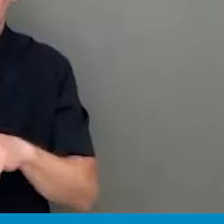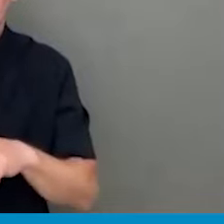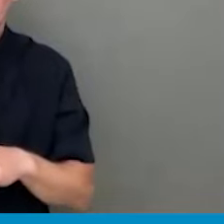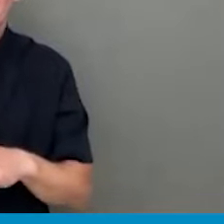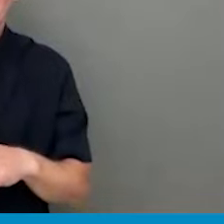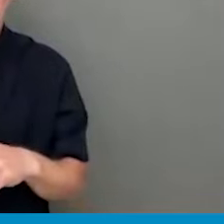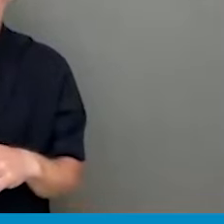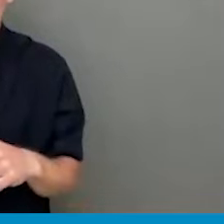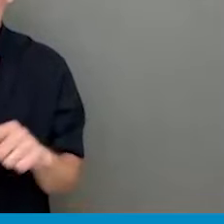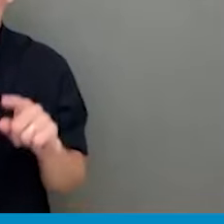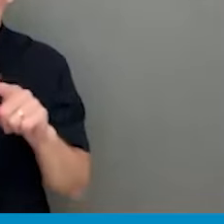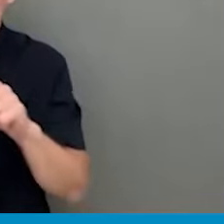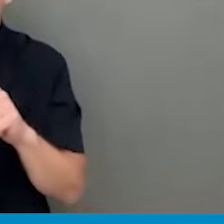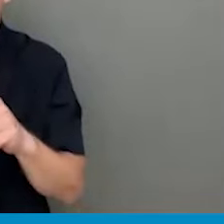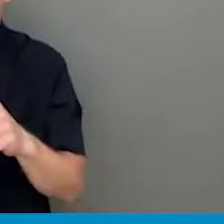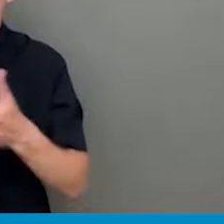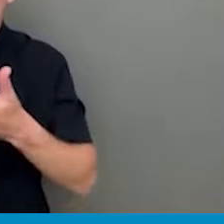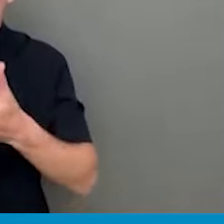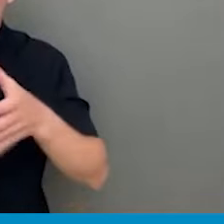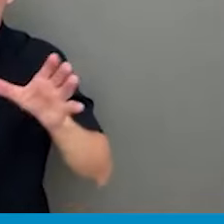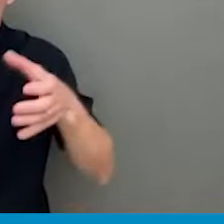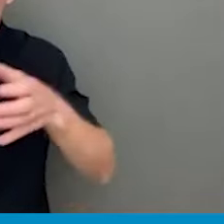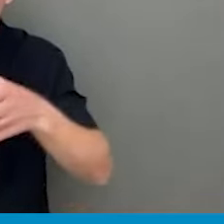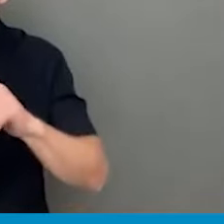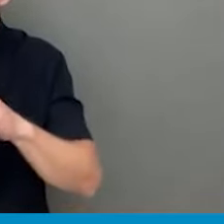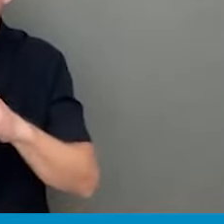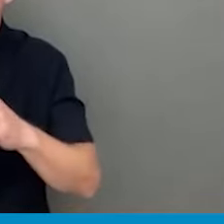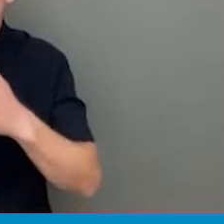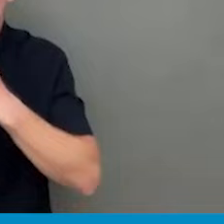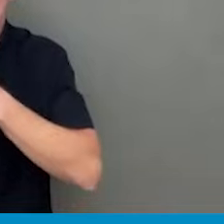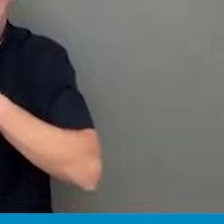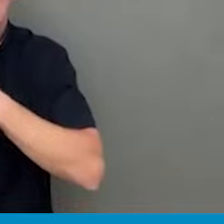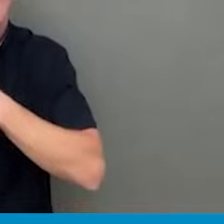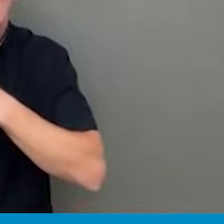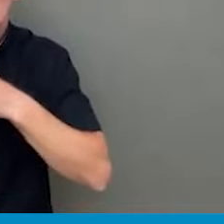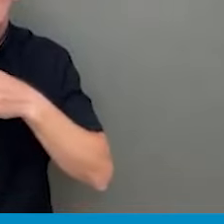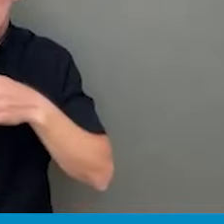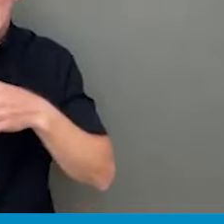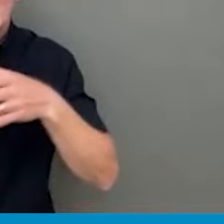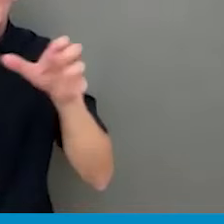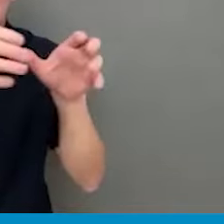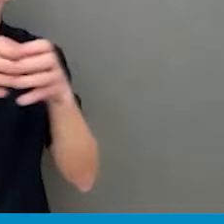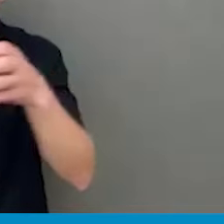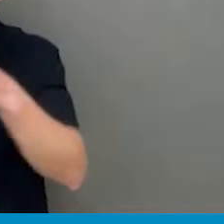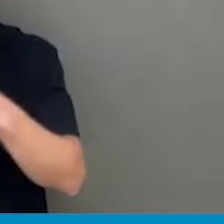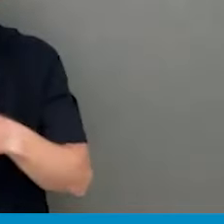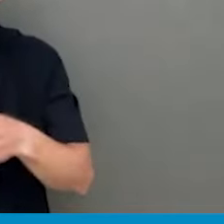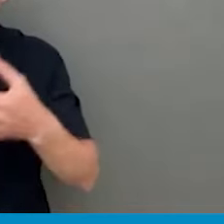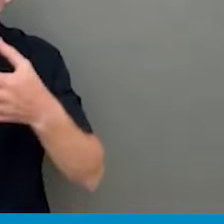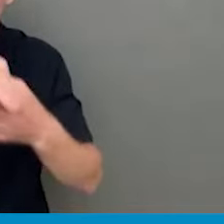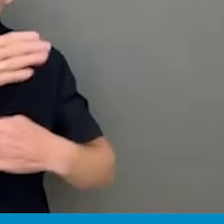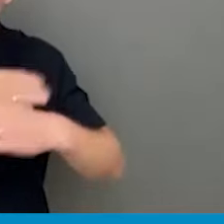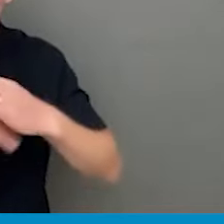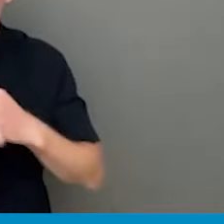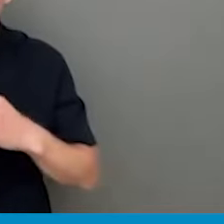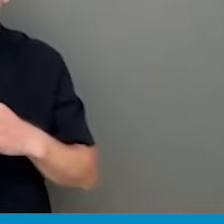budget for disability, but there is no specific action plan for this ministry. If there has not been training of